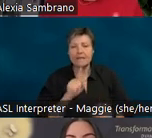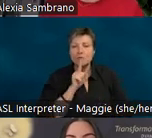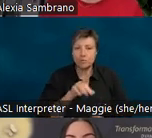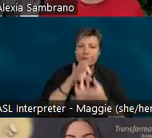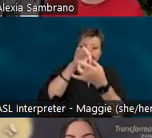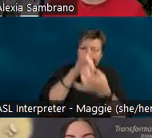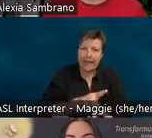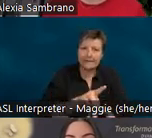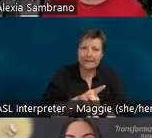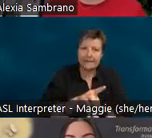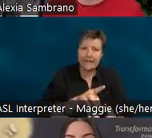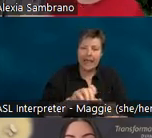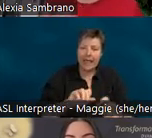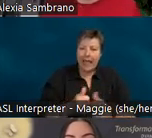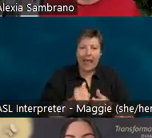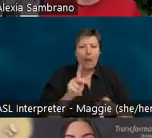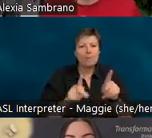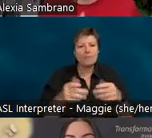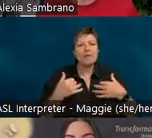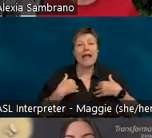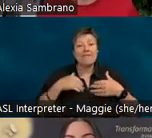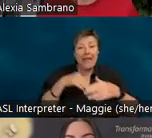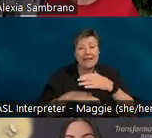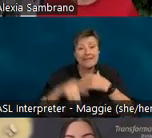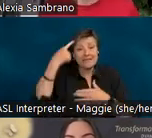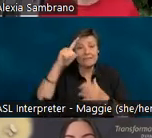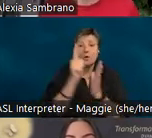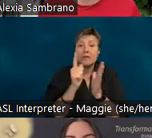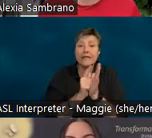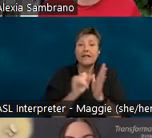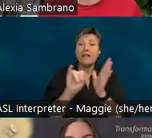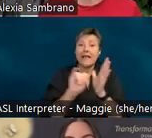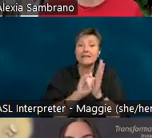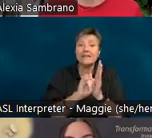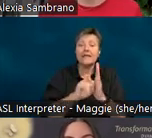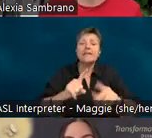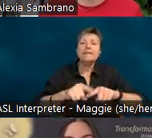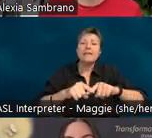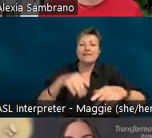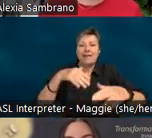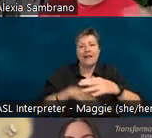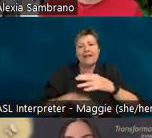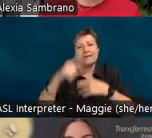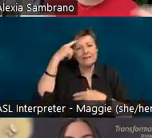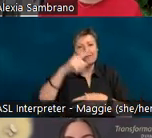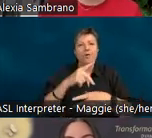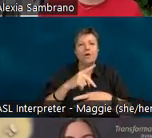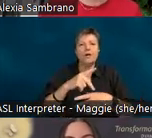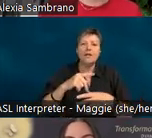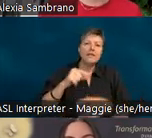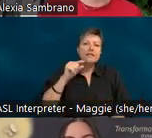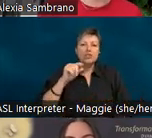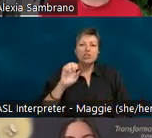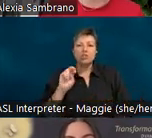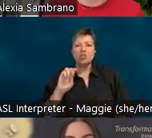have access to legal identification is oftentimes dependent on their access to gender affirming care. So trans Americans